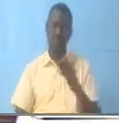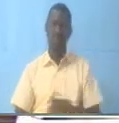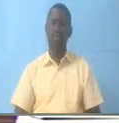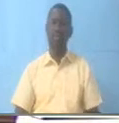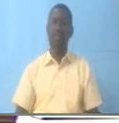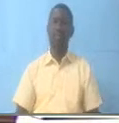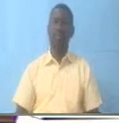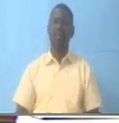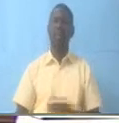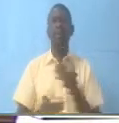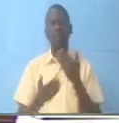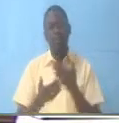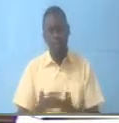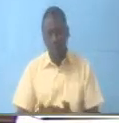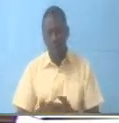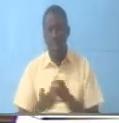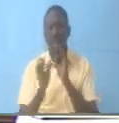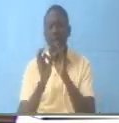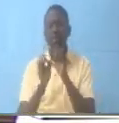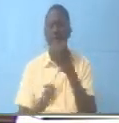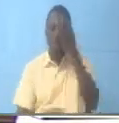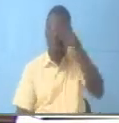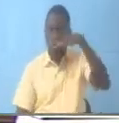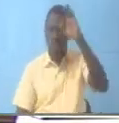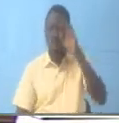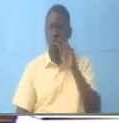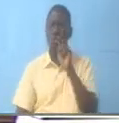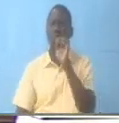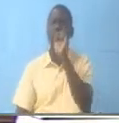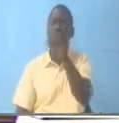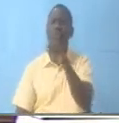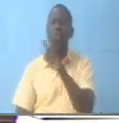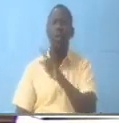Can you please tell the commission your names?